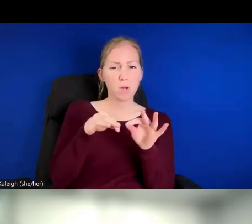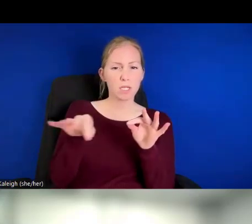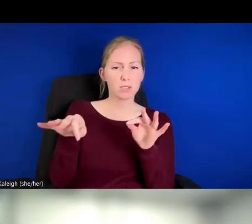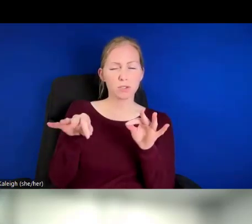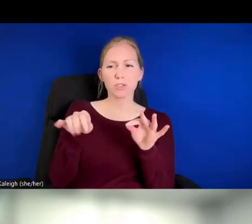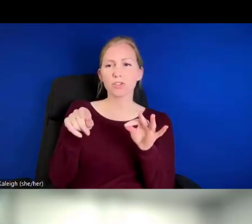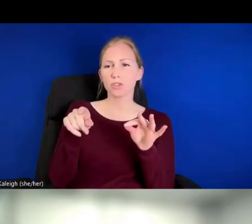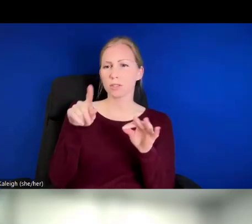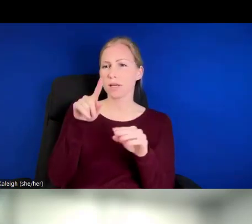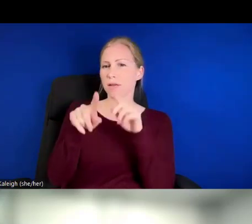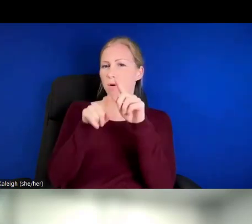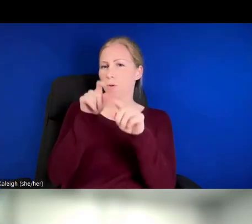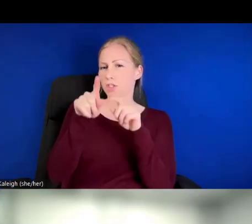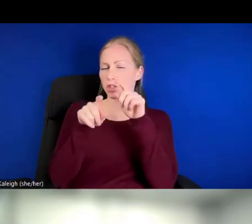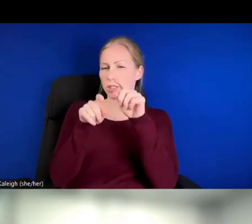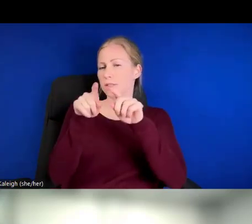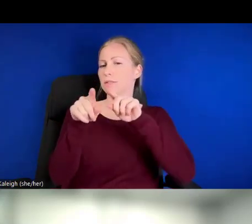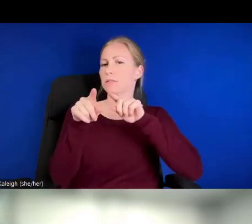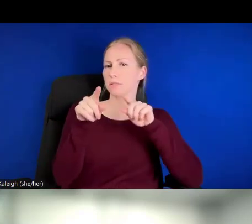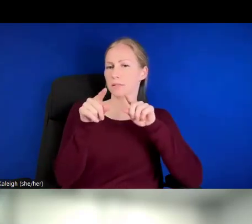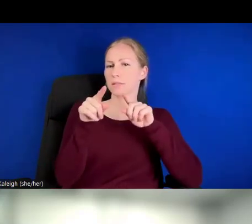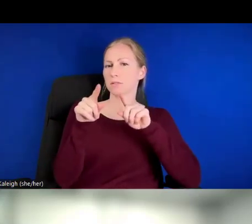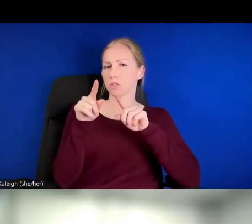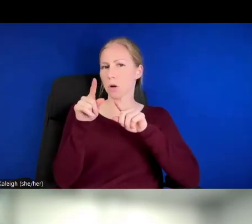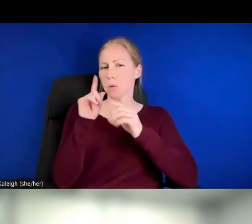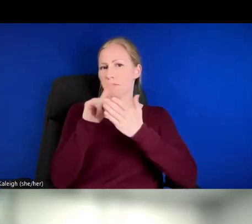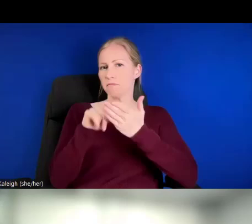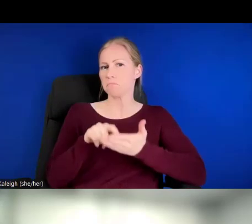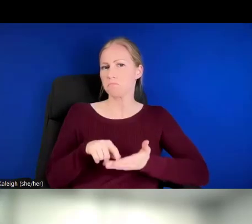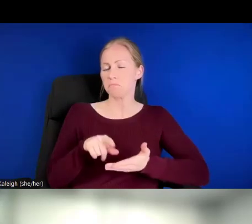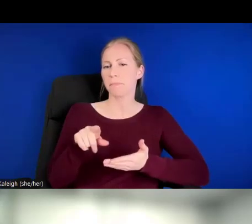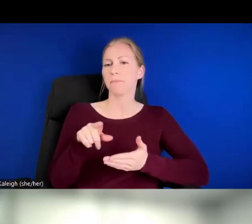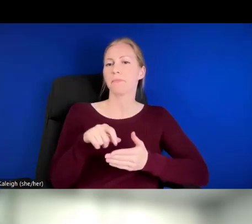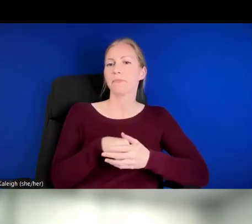in the questions about uh